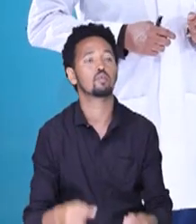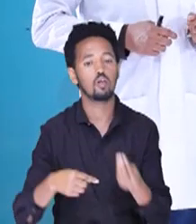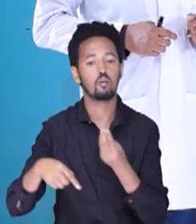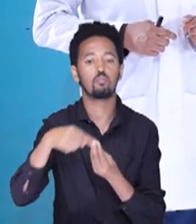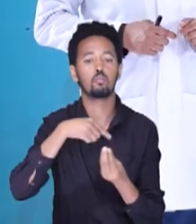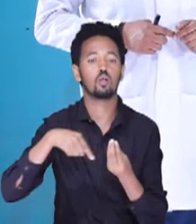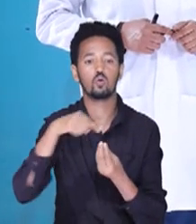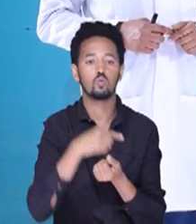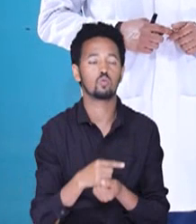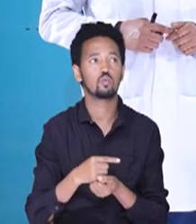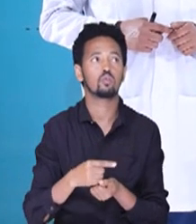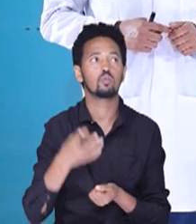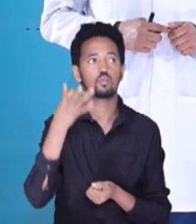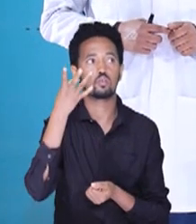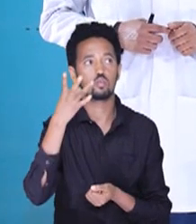About